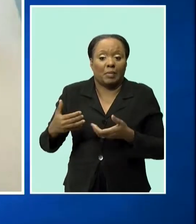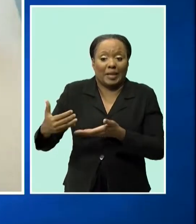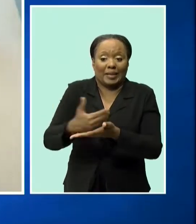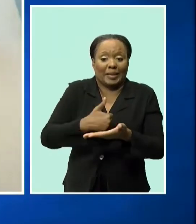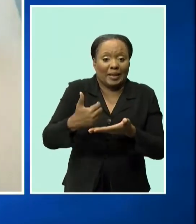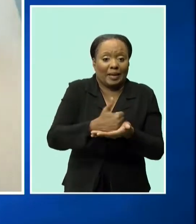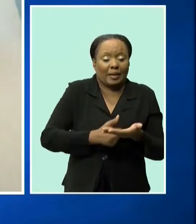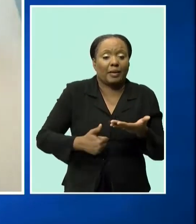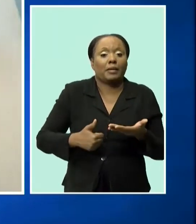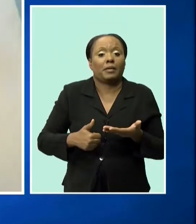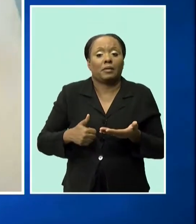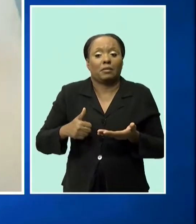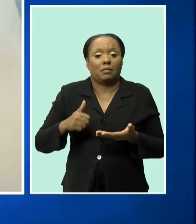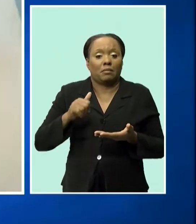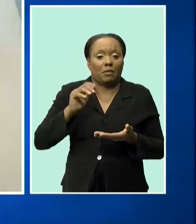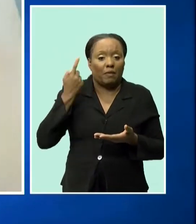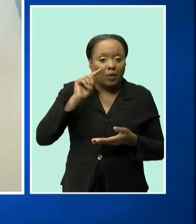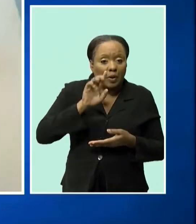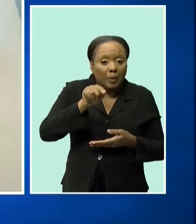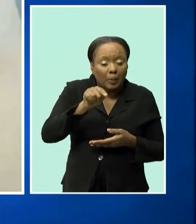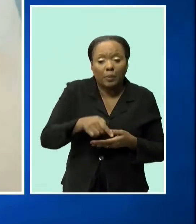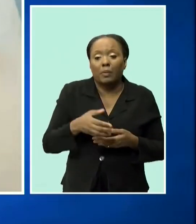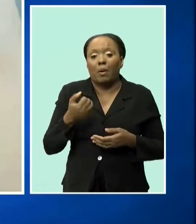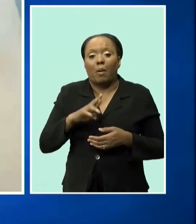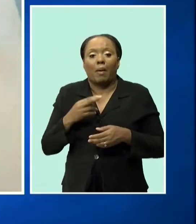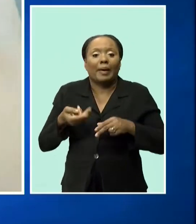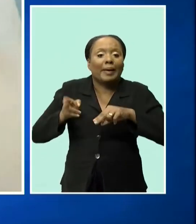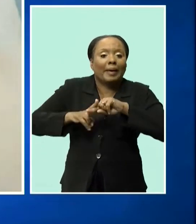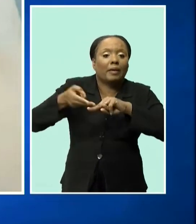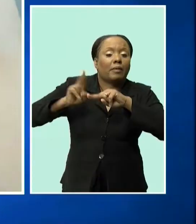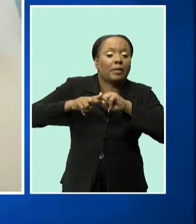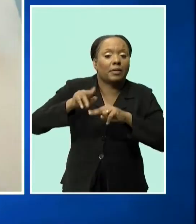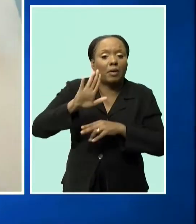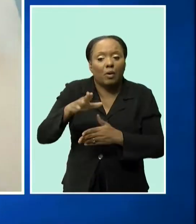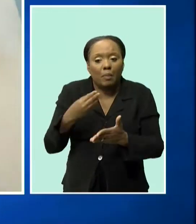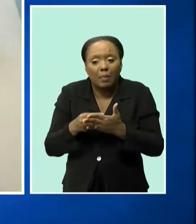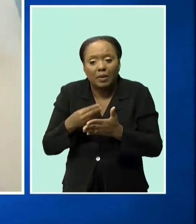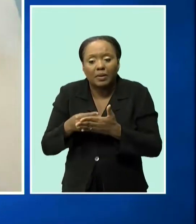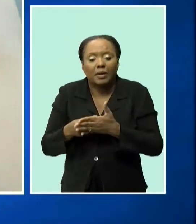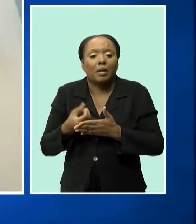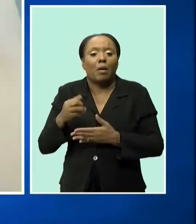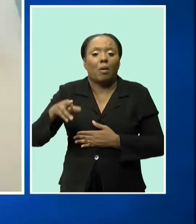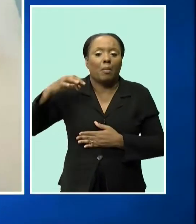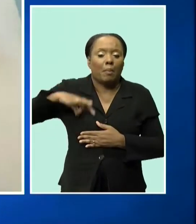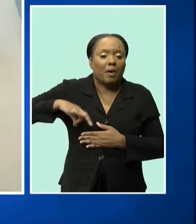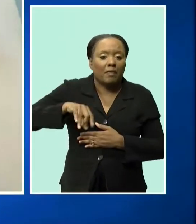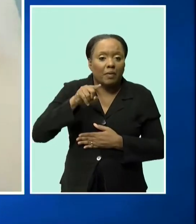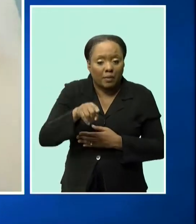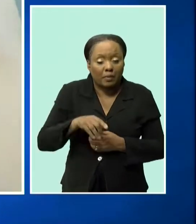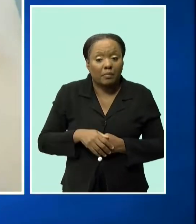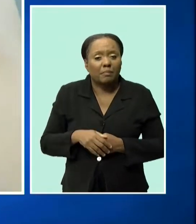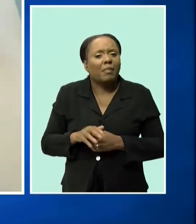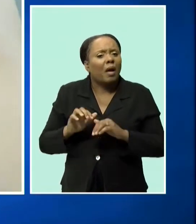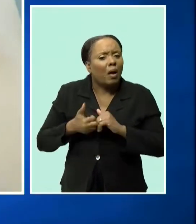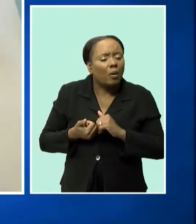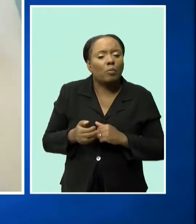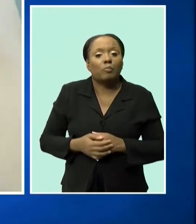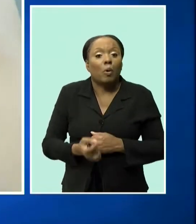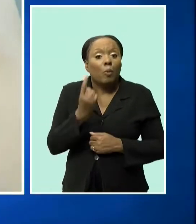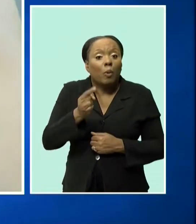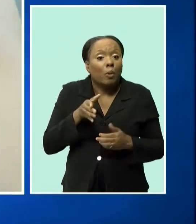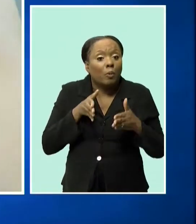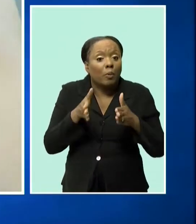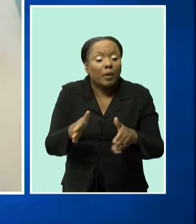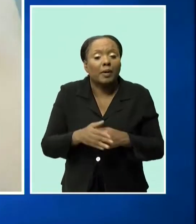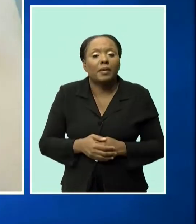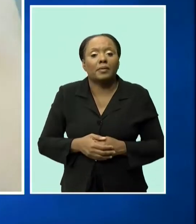may be happening in a particular sector. And of particular importance is the smart energy sector. One of the